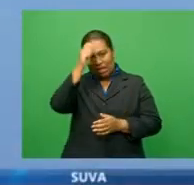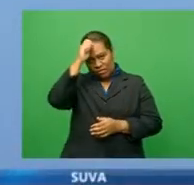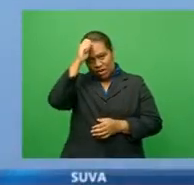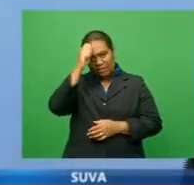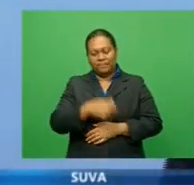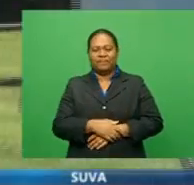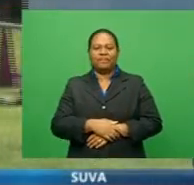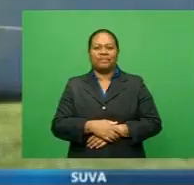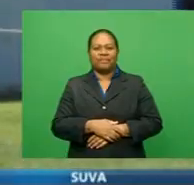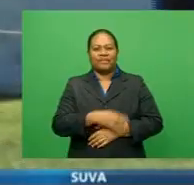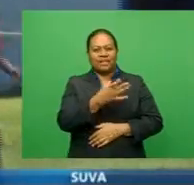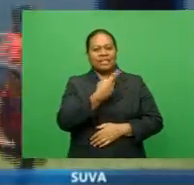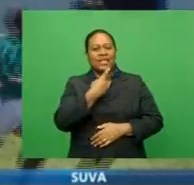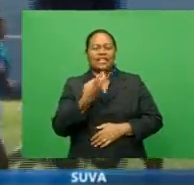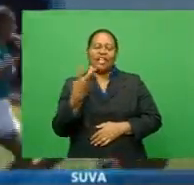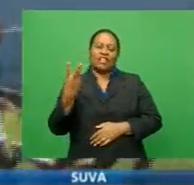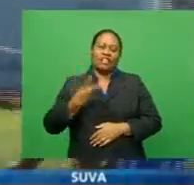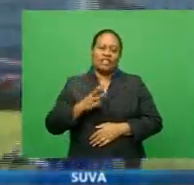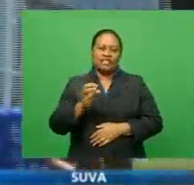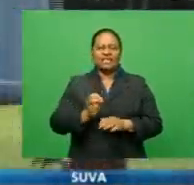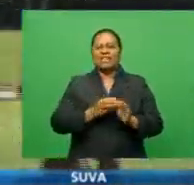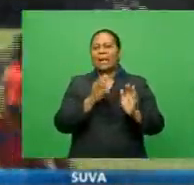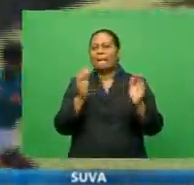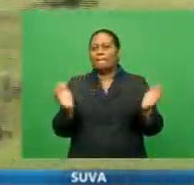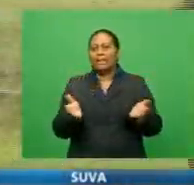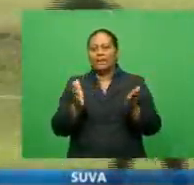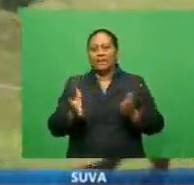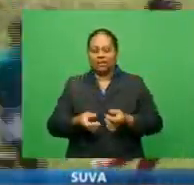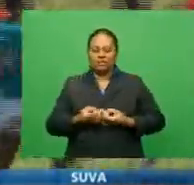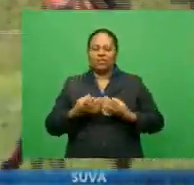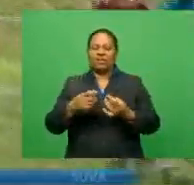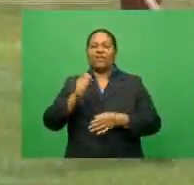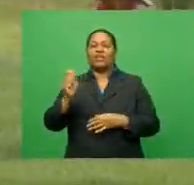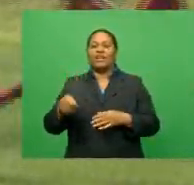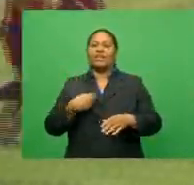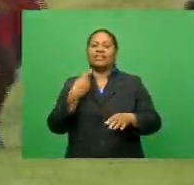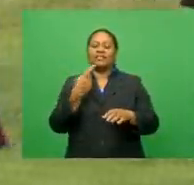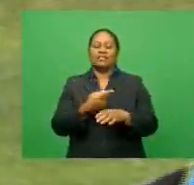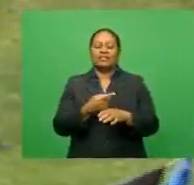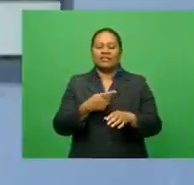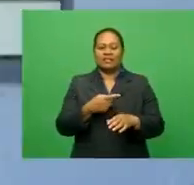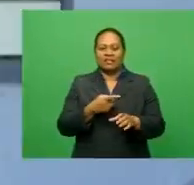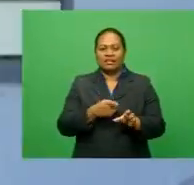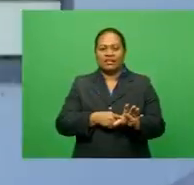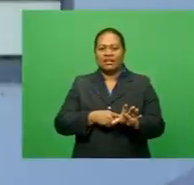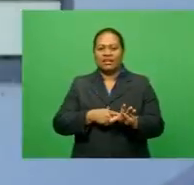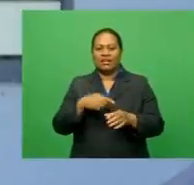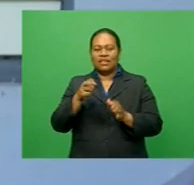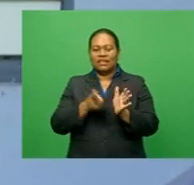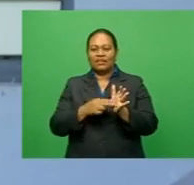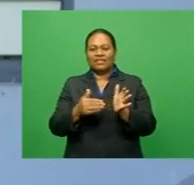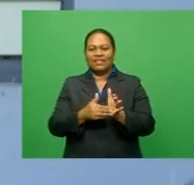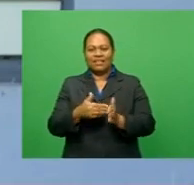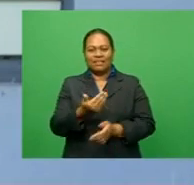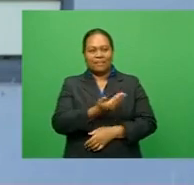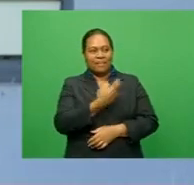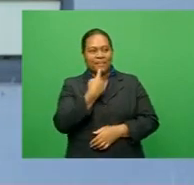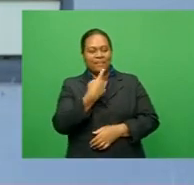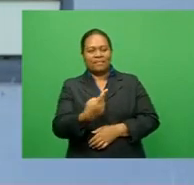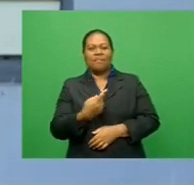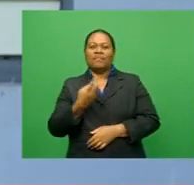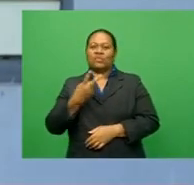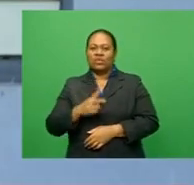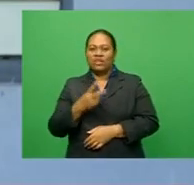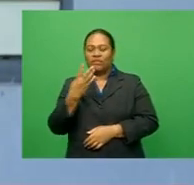Seruvakula will select 30 players next week to prepare for the 2021 Rugby World Cup in New Zealand. So our first camp is on the 24th